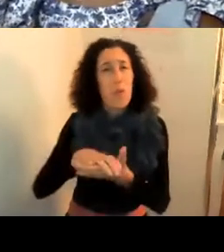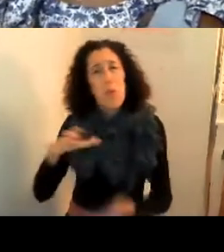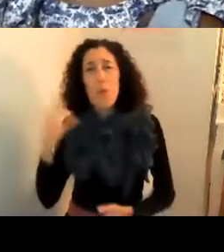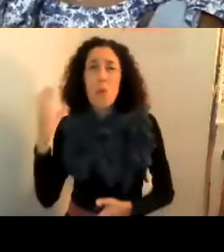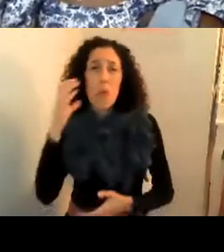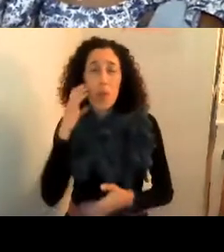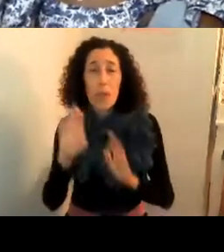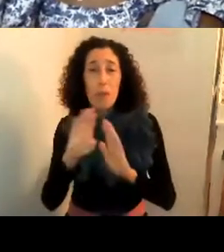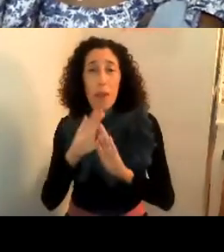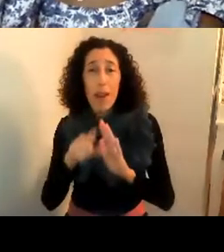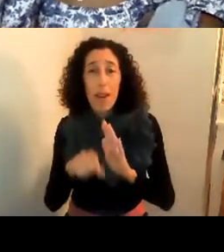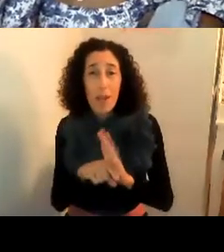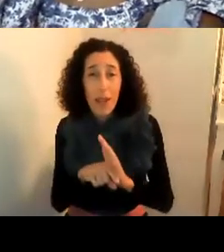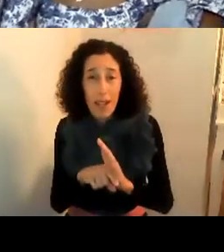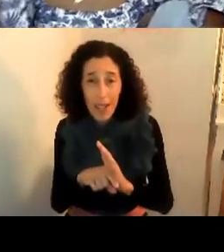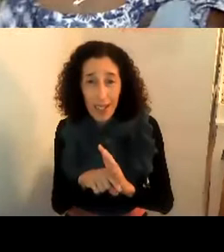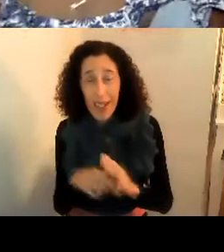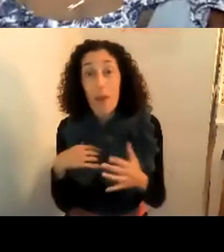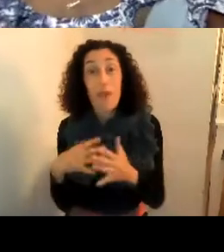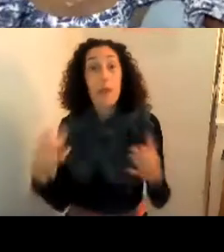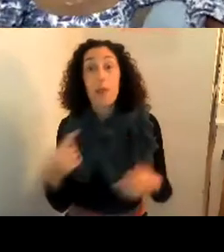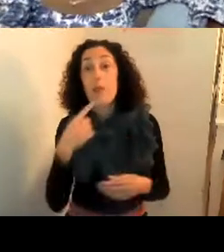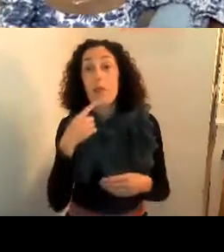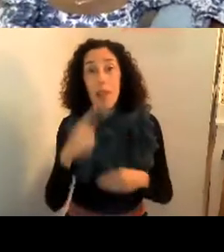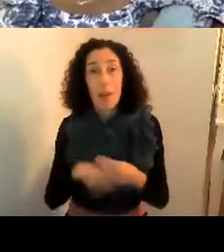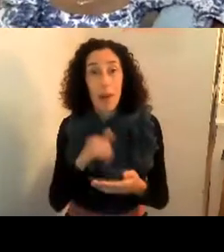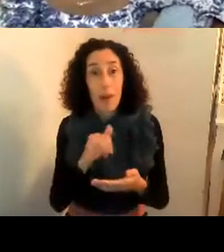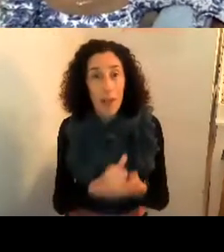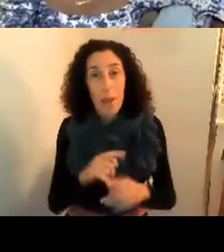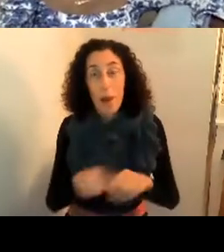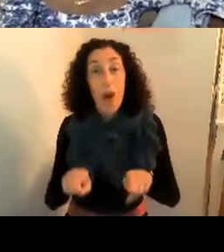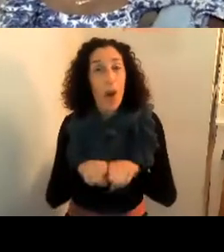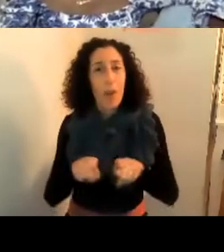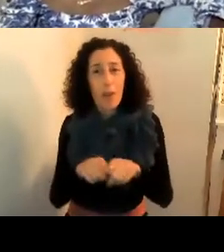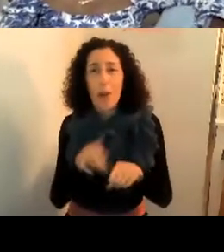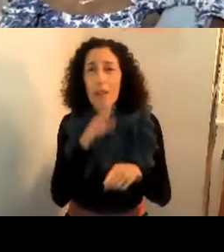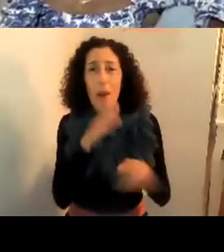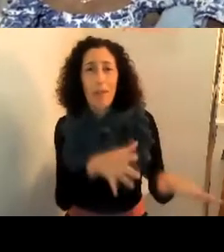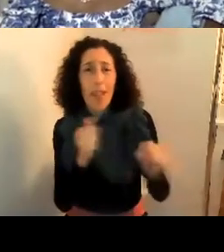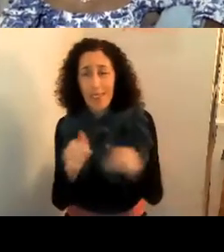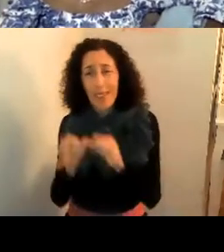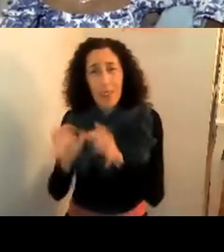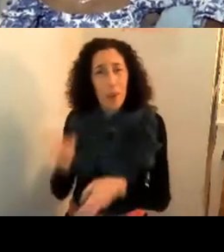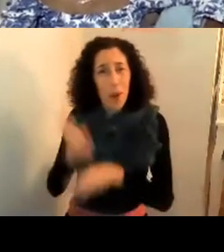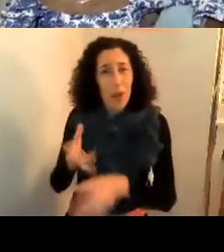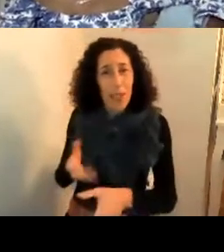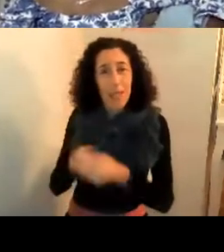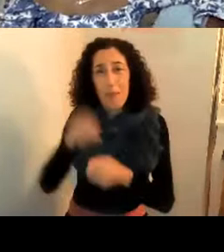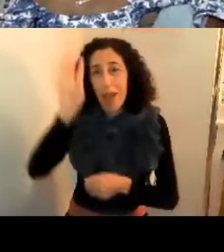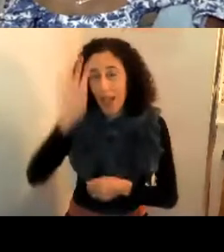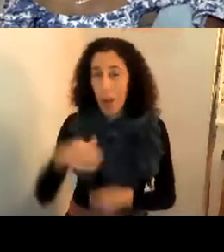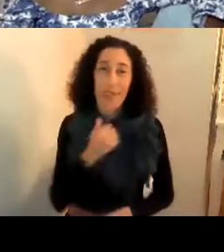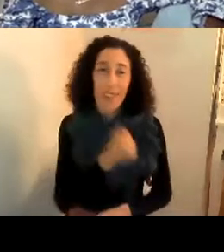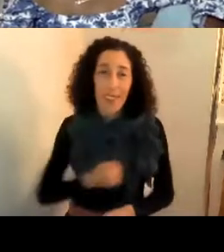to upset Andrea and the amazing signers here. Next, Natalia